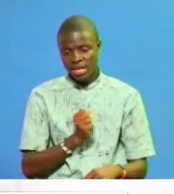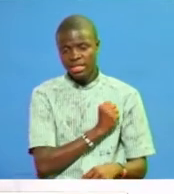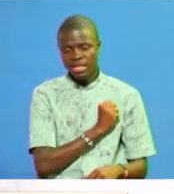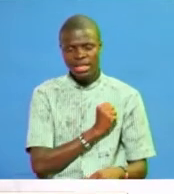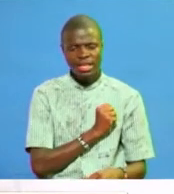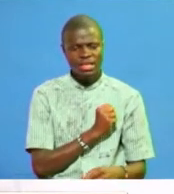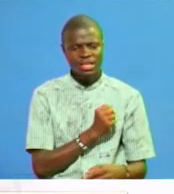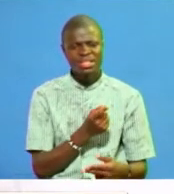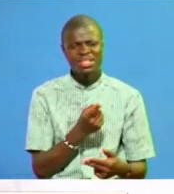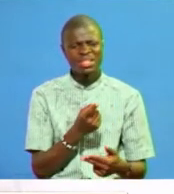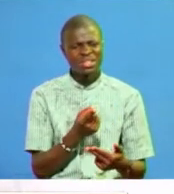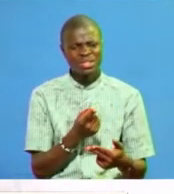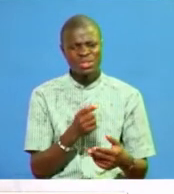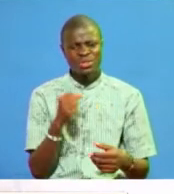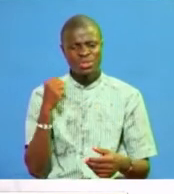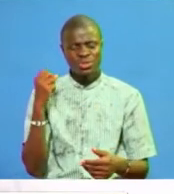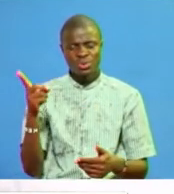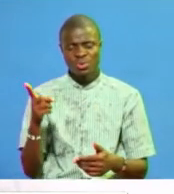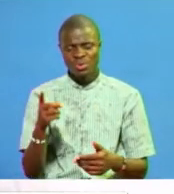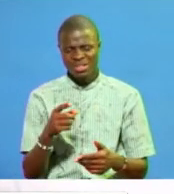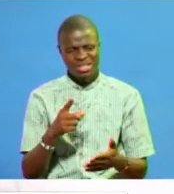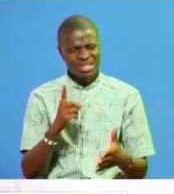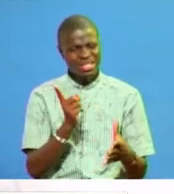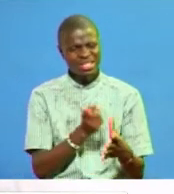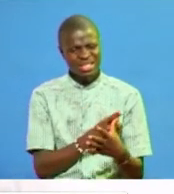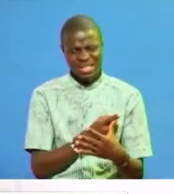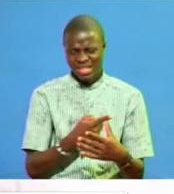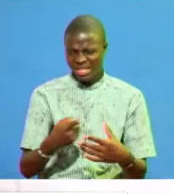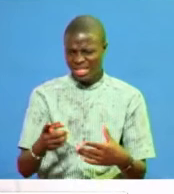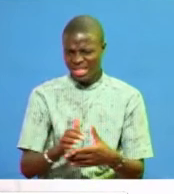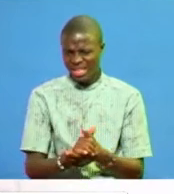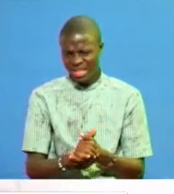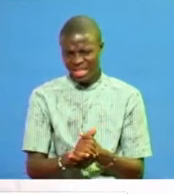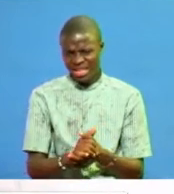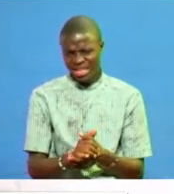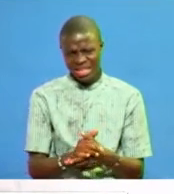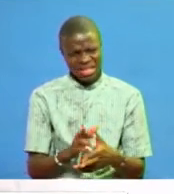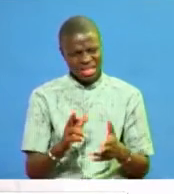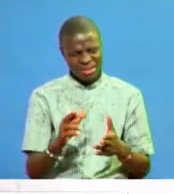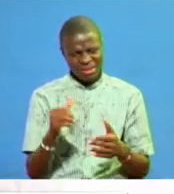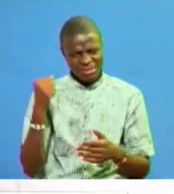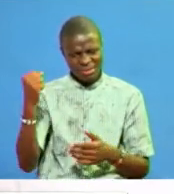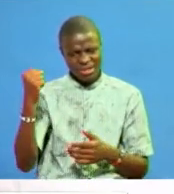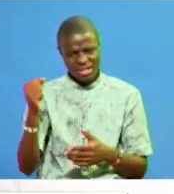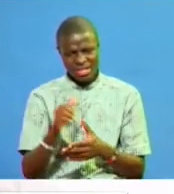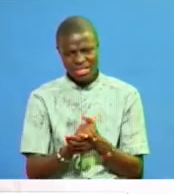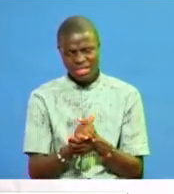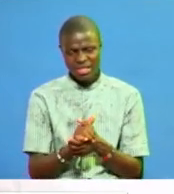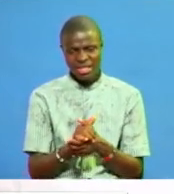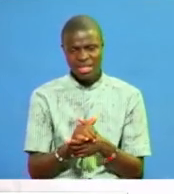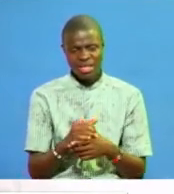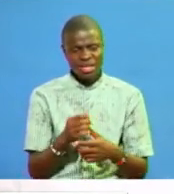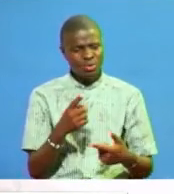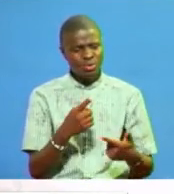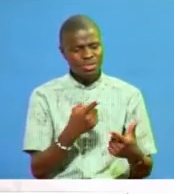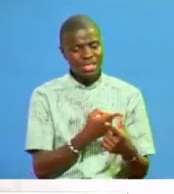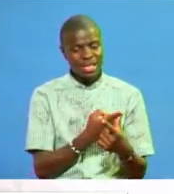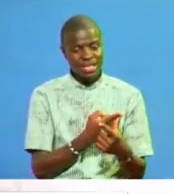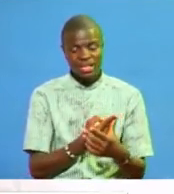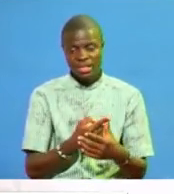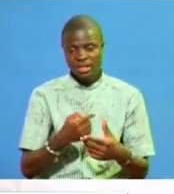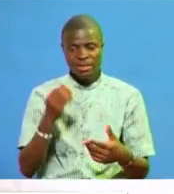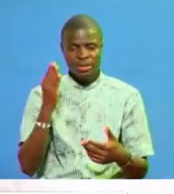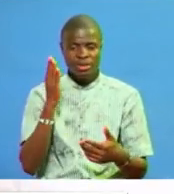return to their sessions on Tuesday 14th, with realignment politics expected to take center stage following President